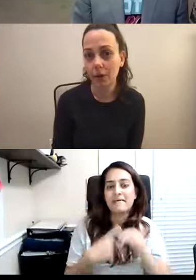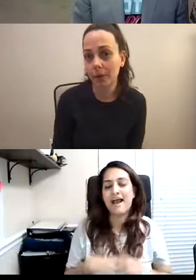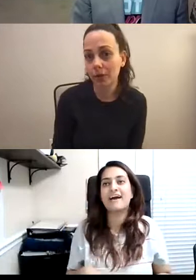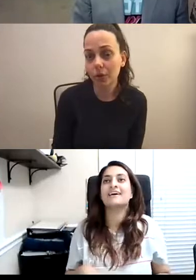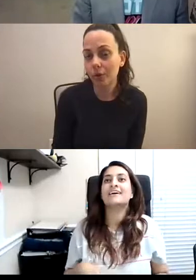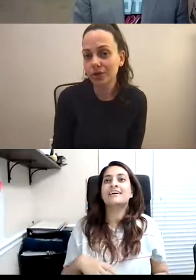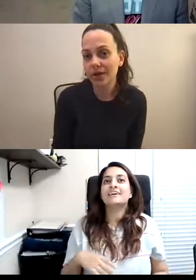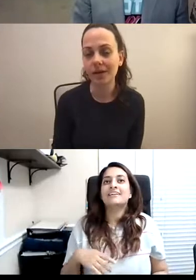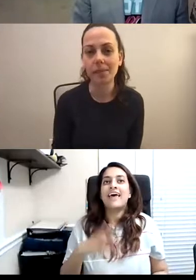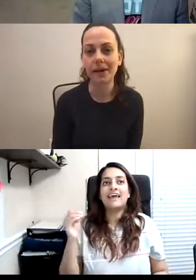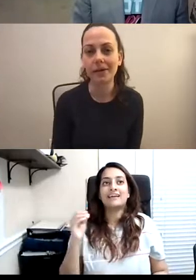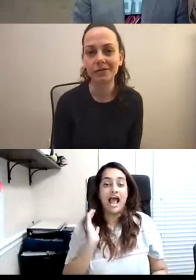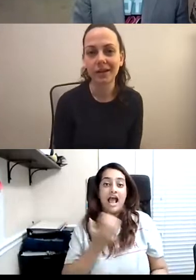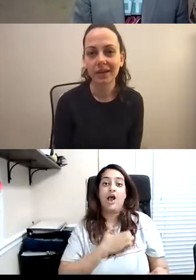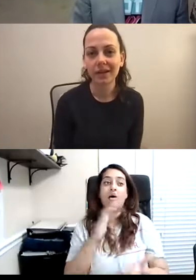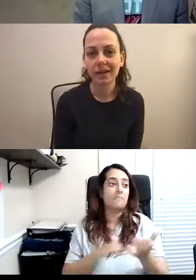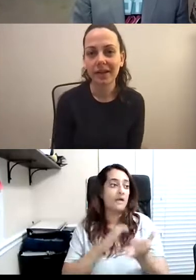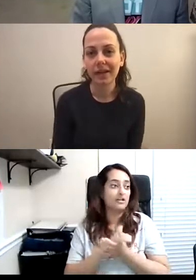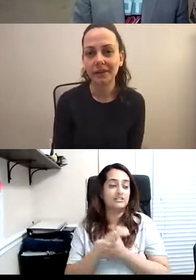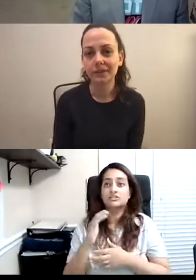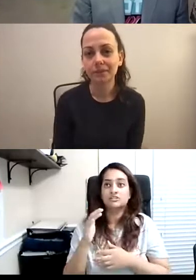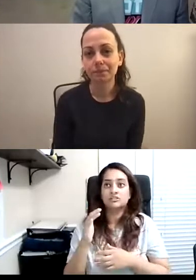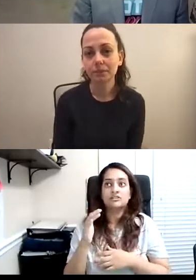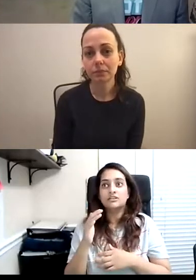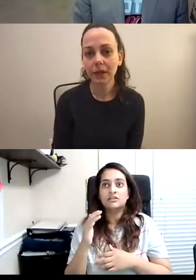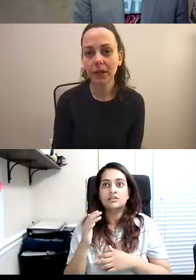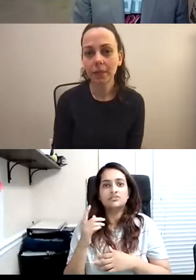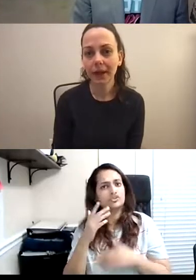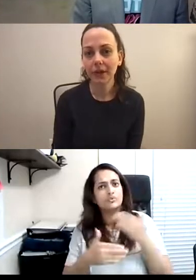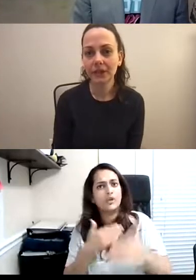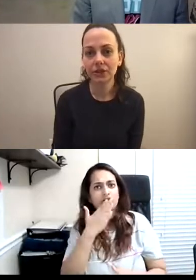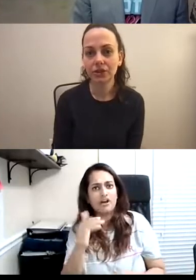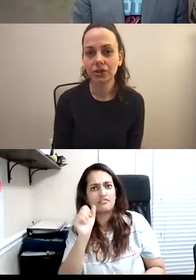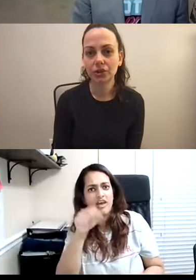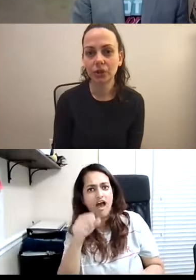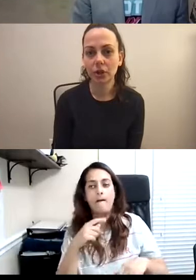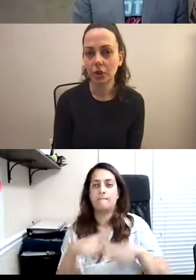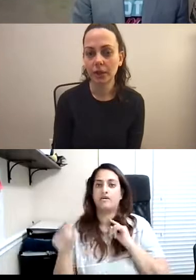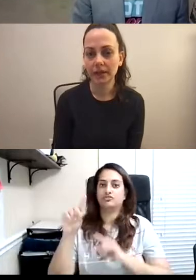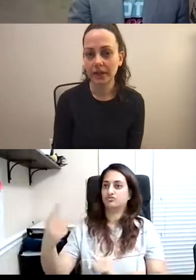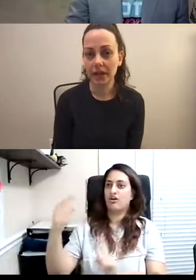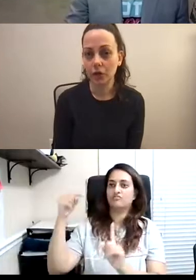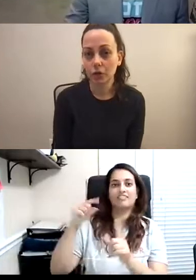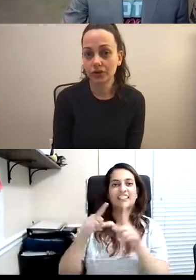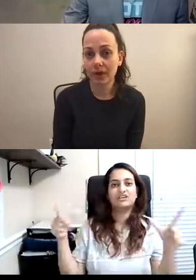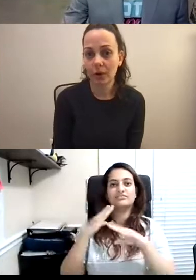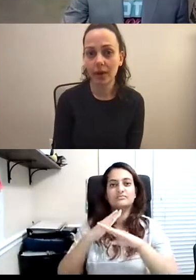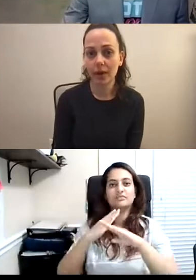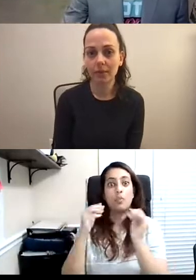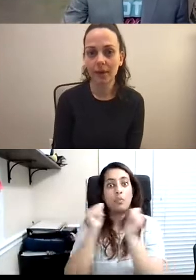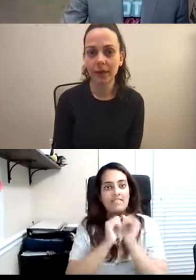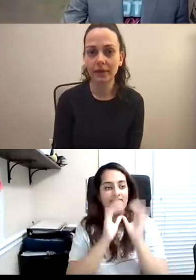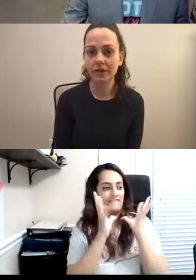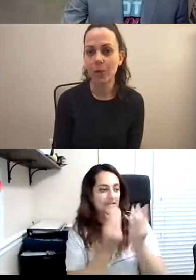and nobody will know what we're talking about. And in our marriage, it goes very